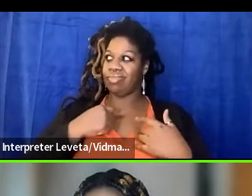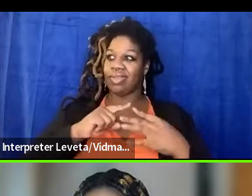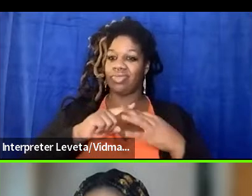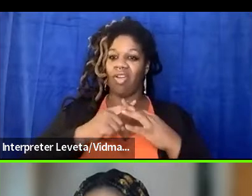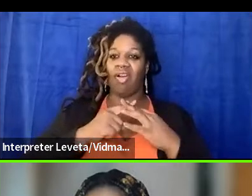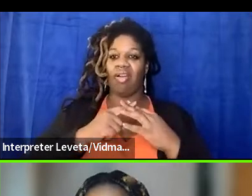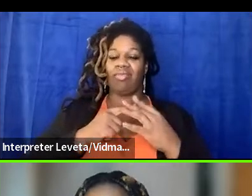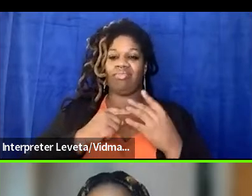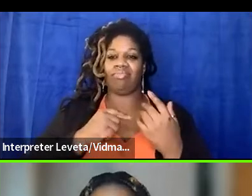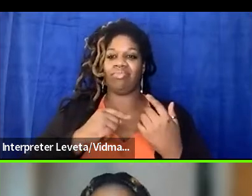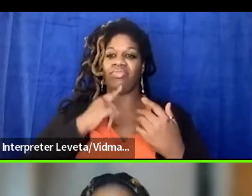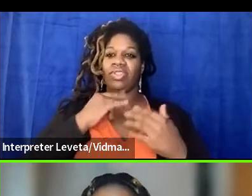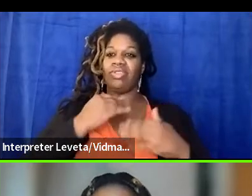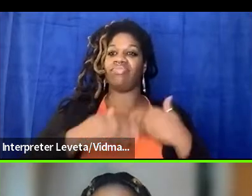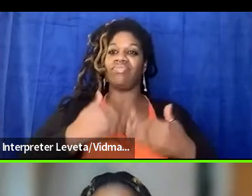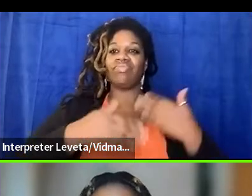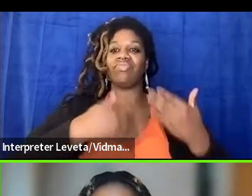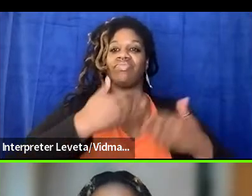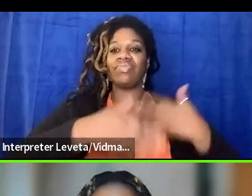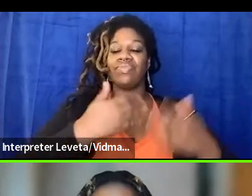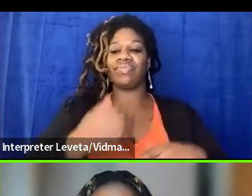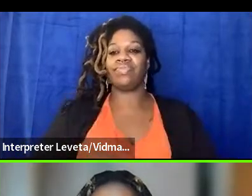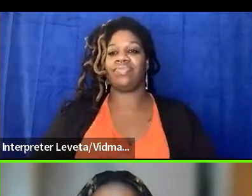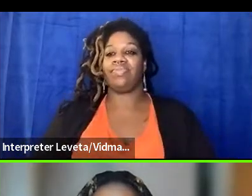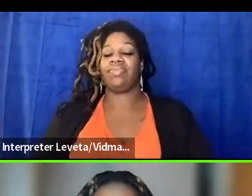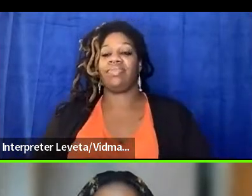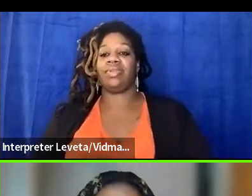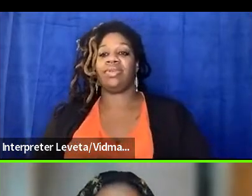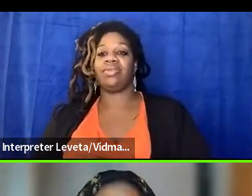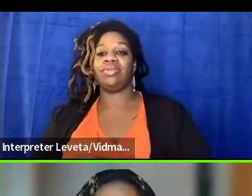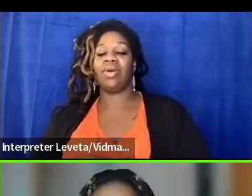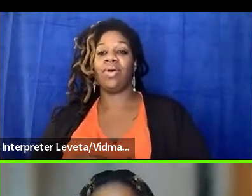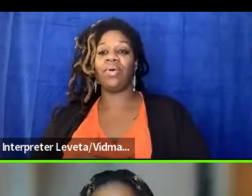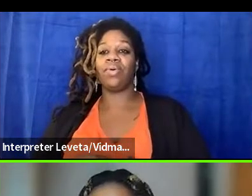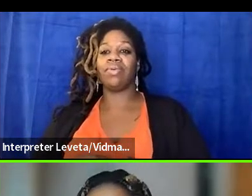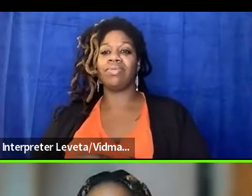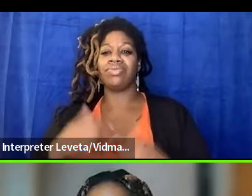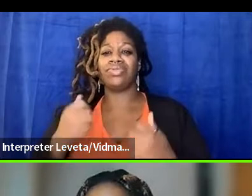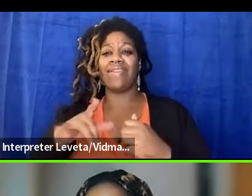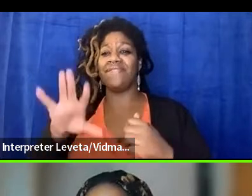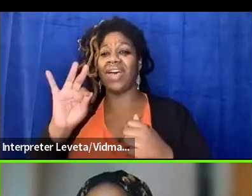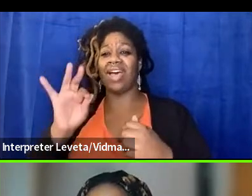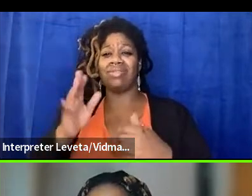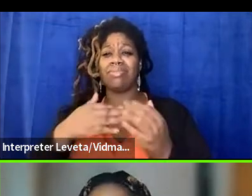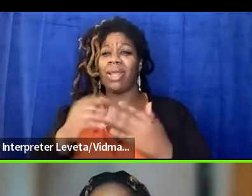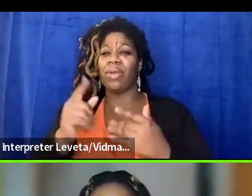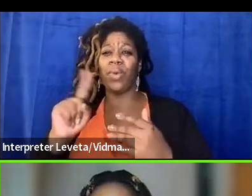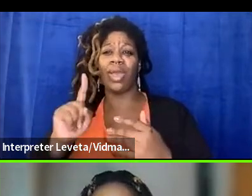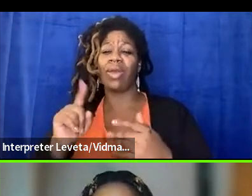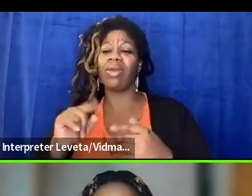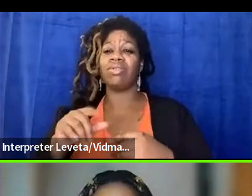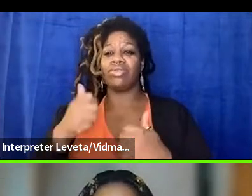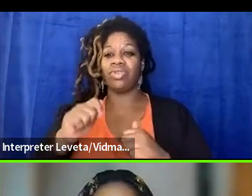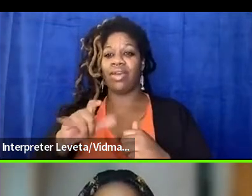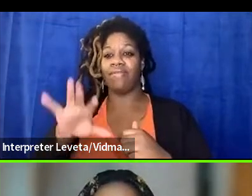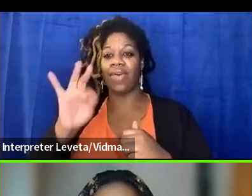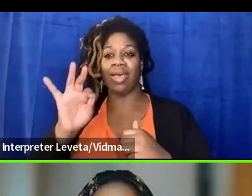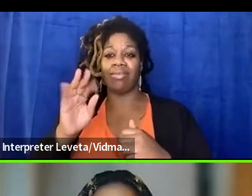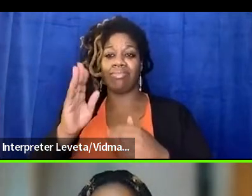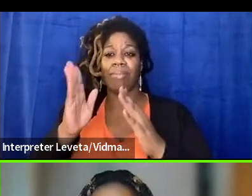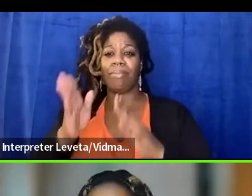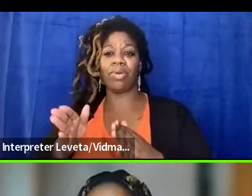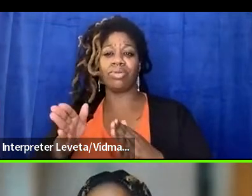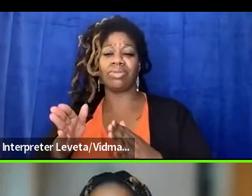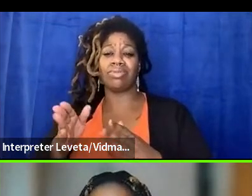And so I would say, like, wherever you are, like, try to find that person. Like, it could be someone who is working in HR, or like